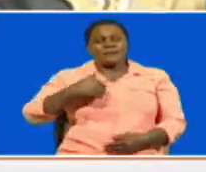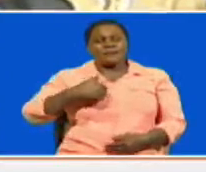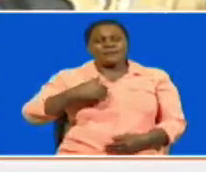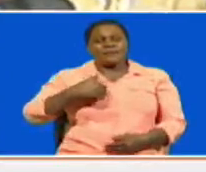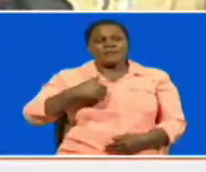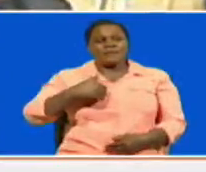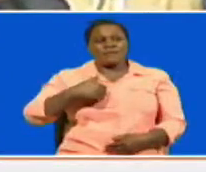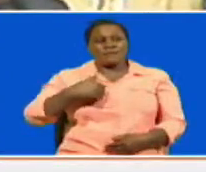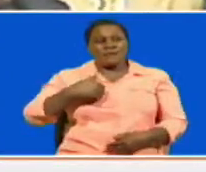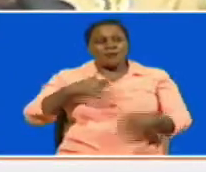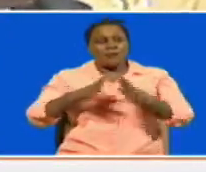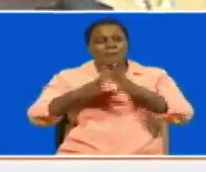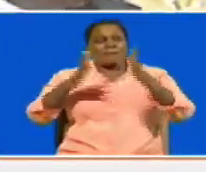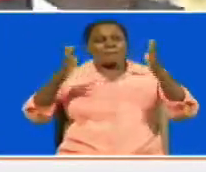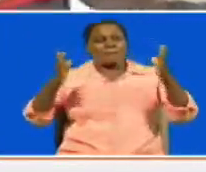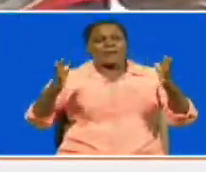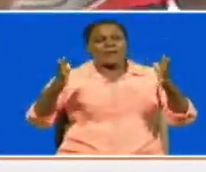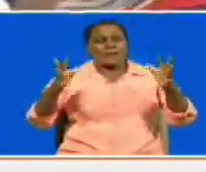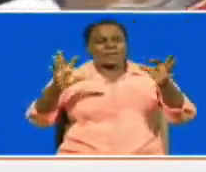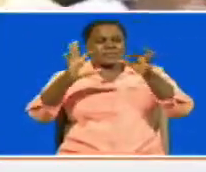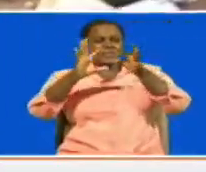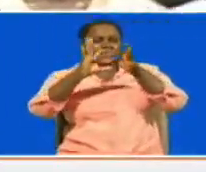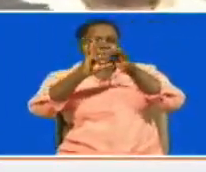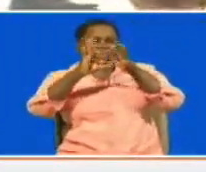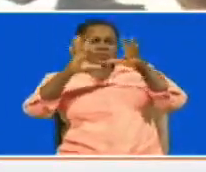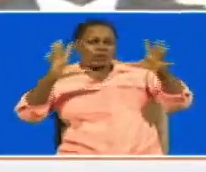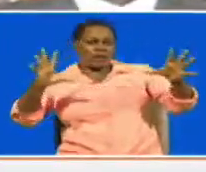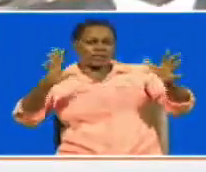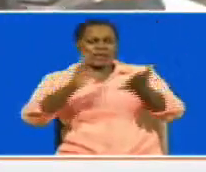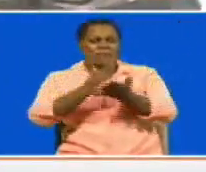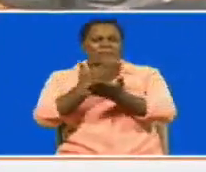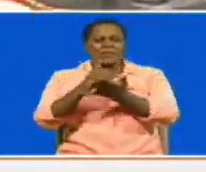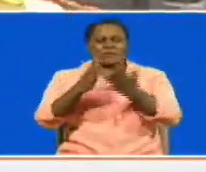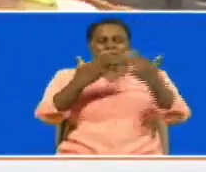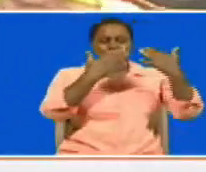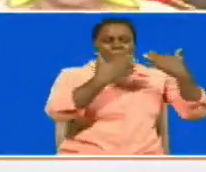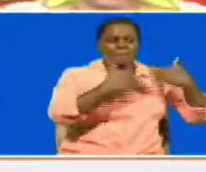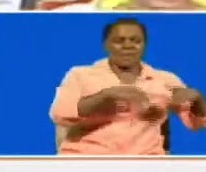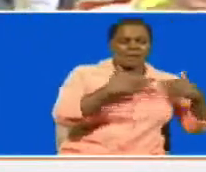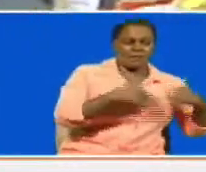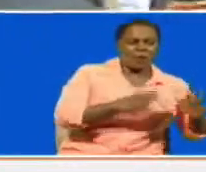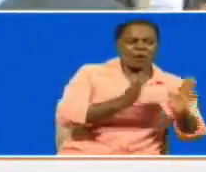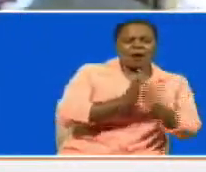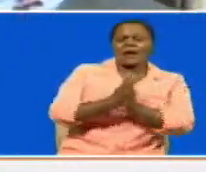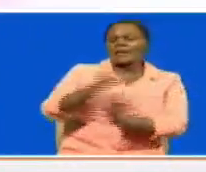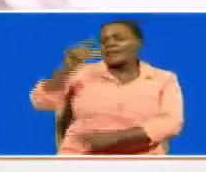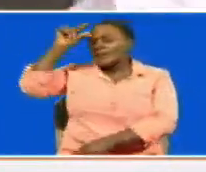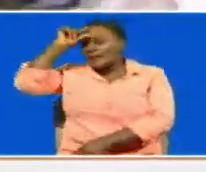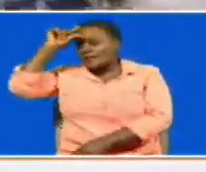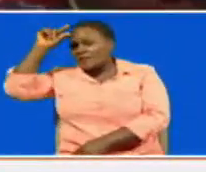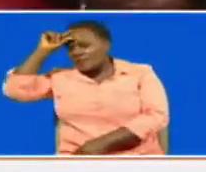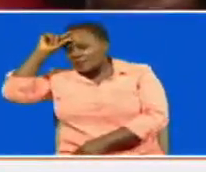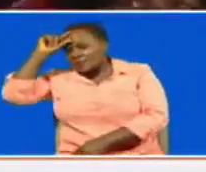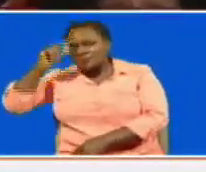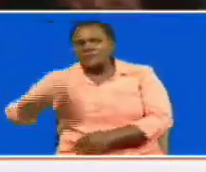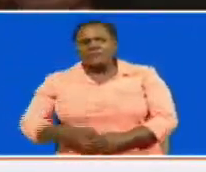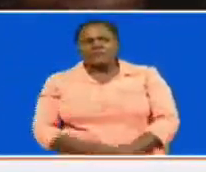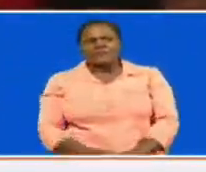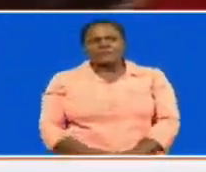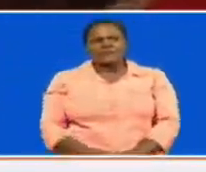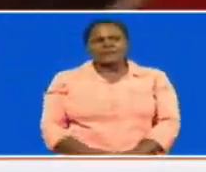There has been a wide disconnect between the people and government.